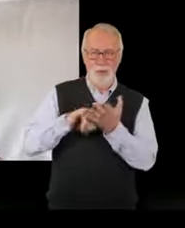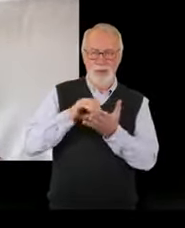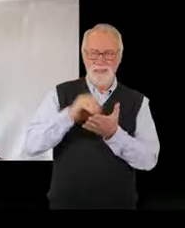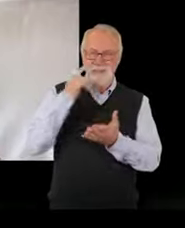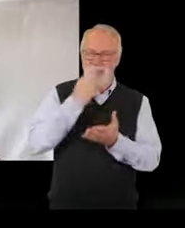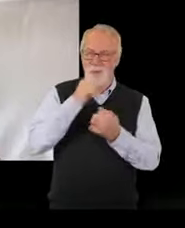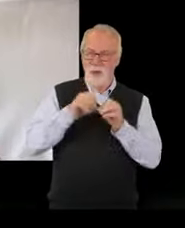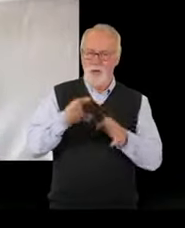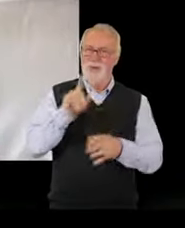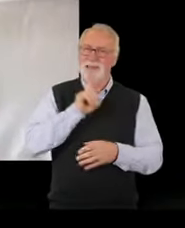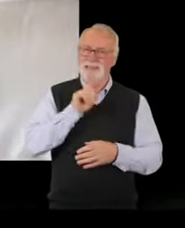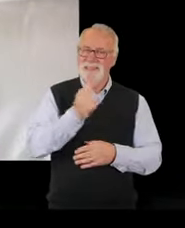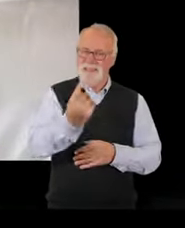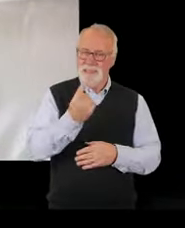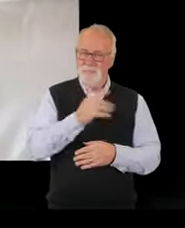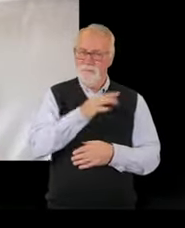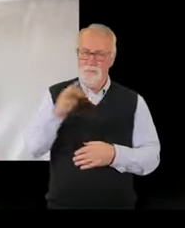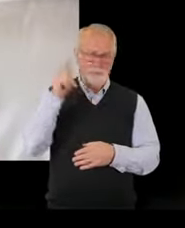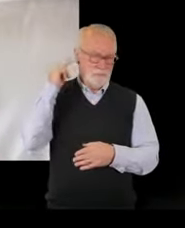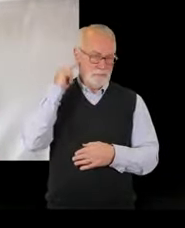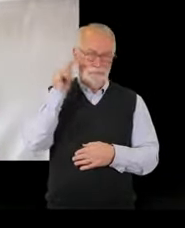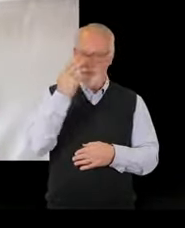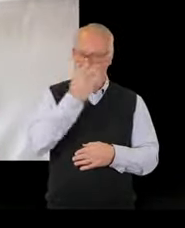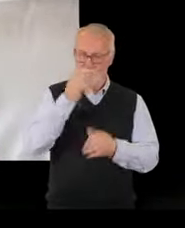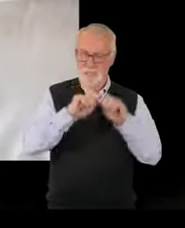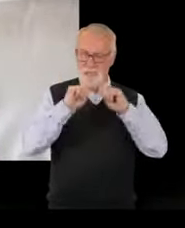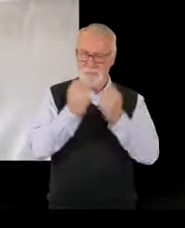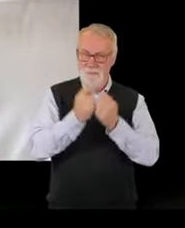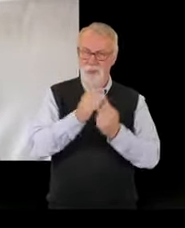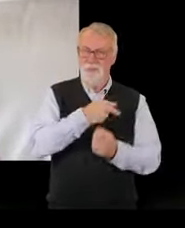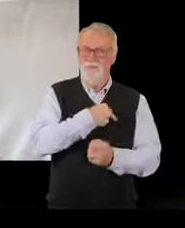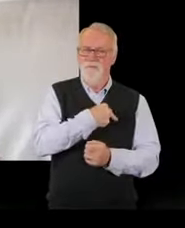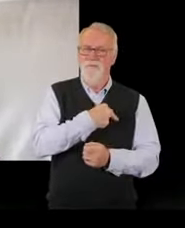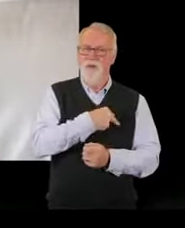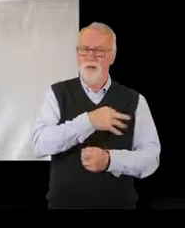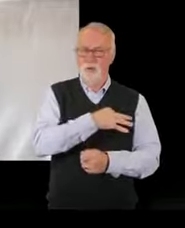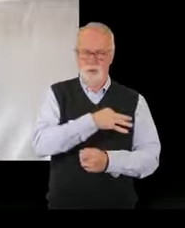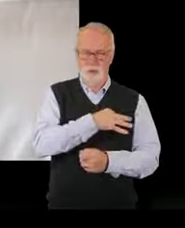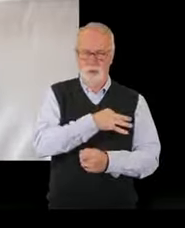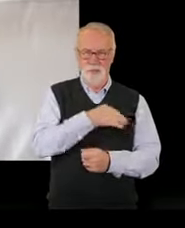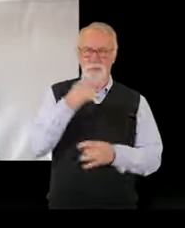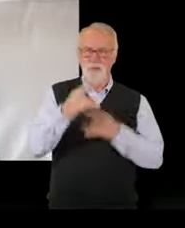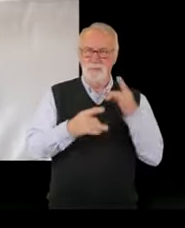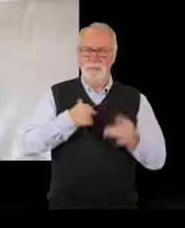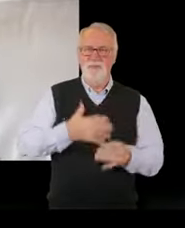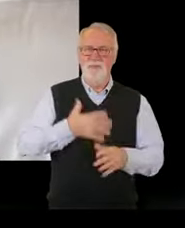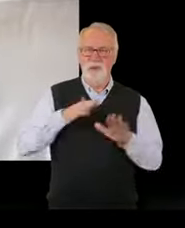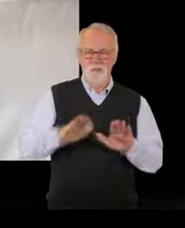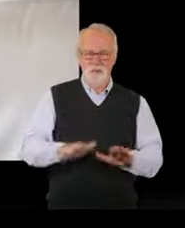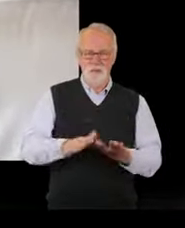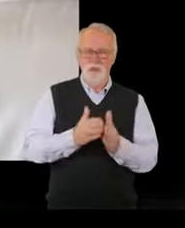was the first point of contact that I got a chance to actually tell somebody how I felt. And I felt that she listened to me,